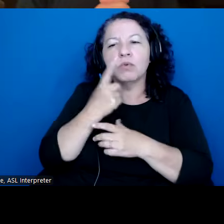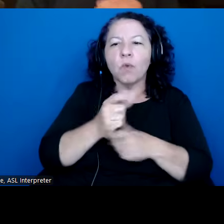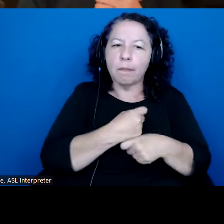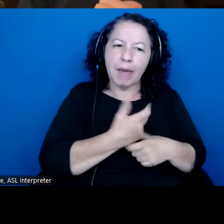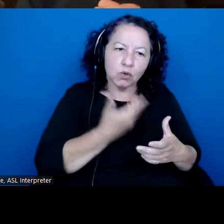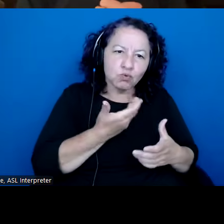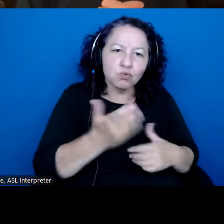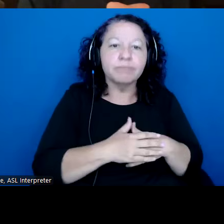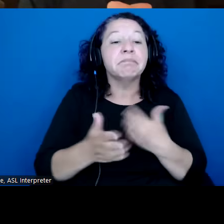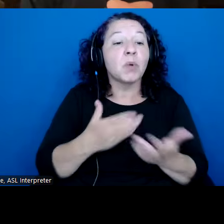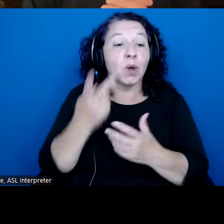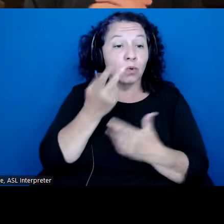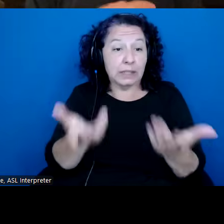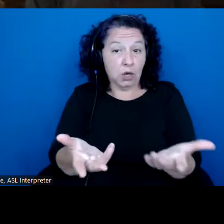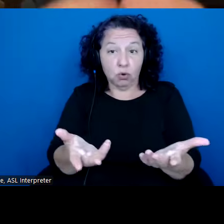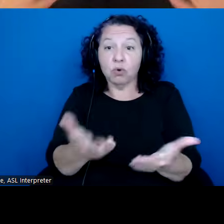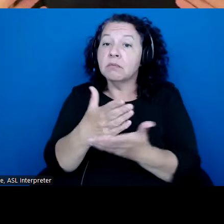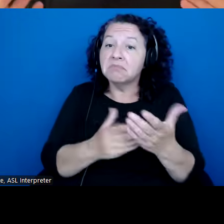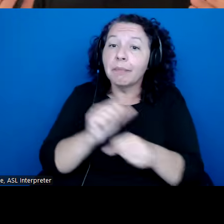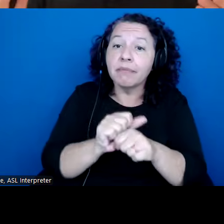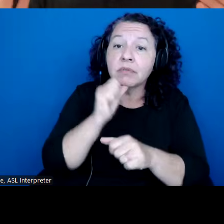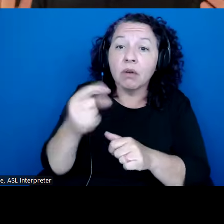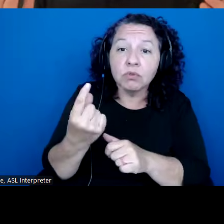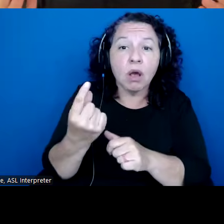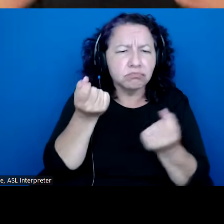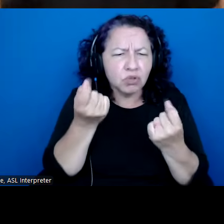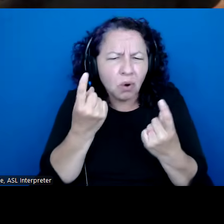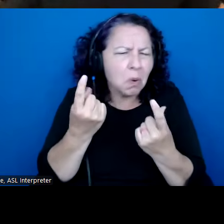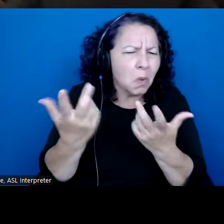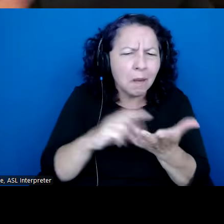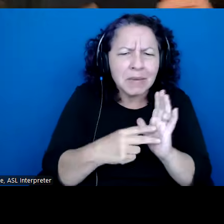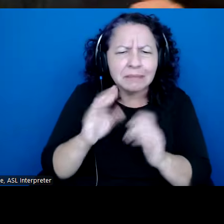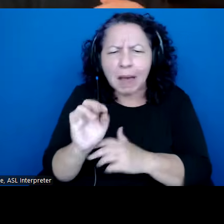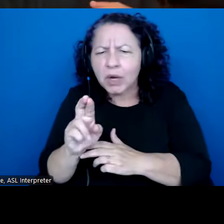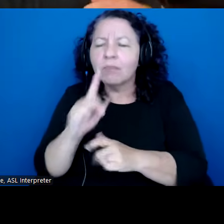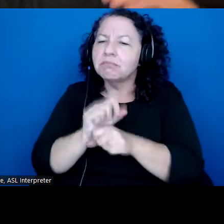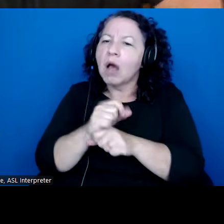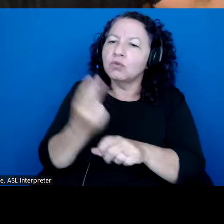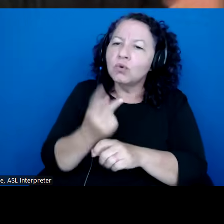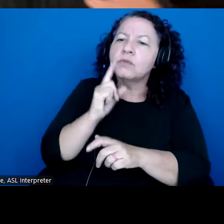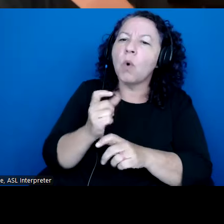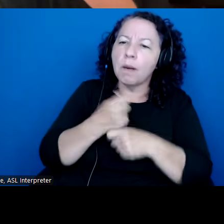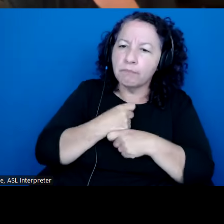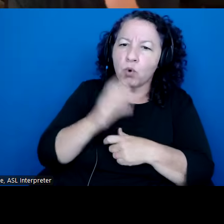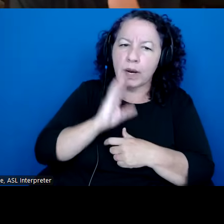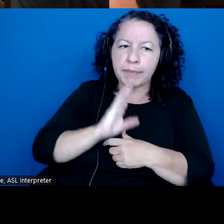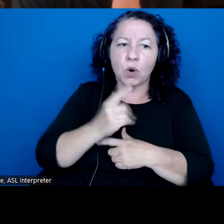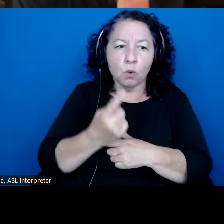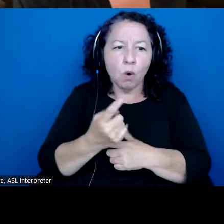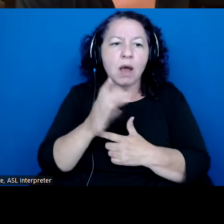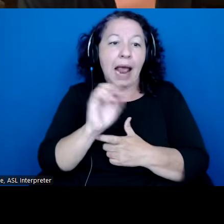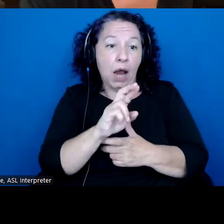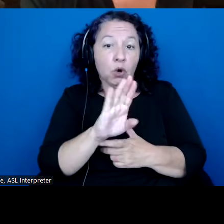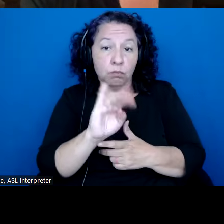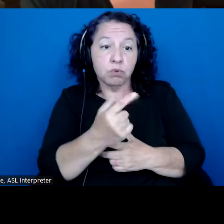What you're seeing here is some efforts to not only interpret what this BAP year might have been, but actually use it to brew beer. One at Anchor Brewing collaborated